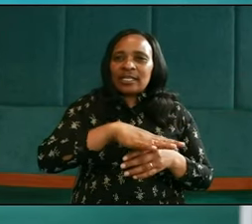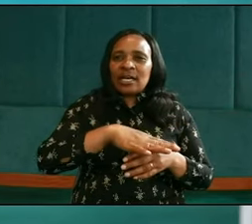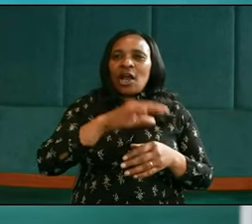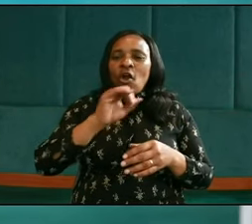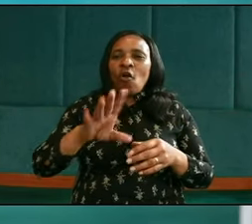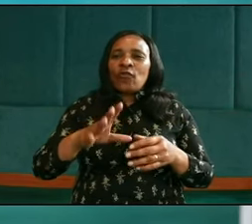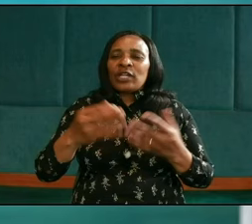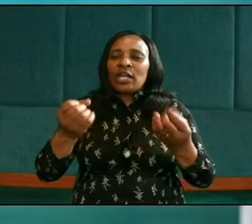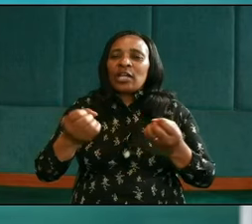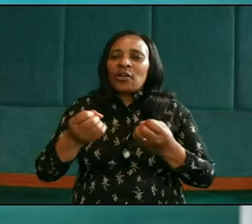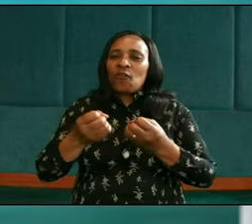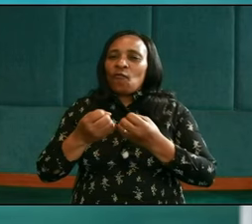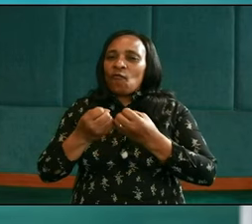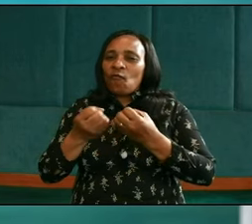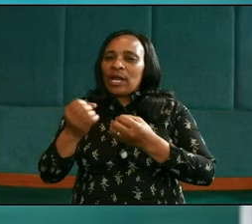of the flawless.